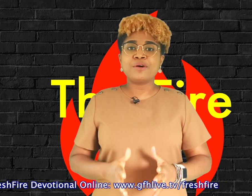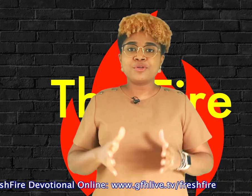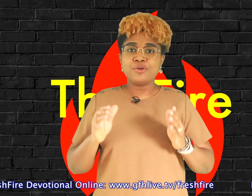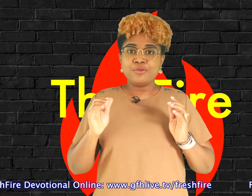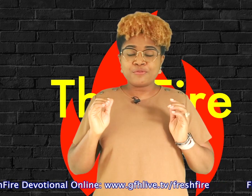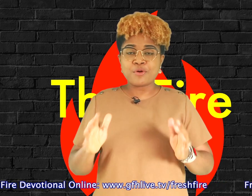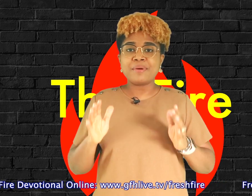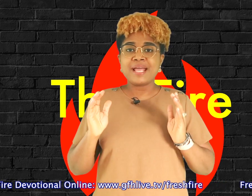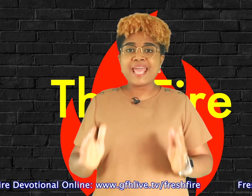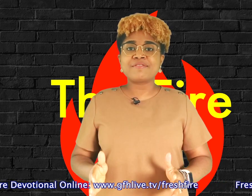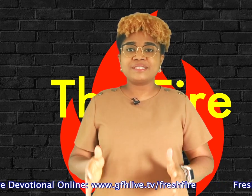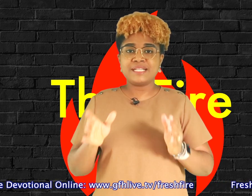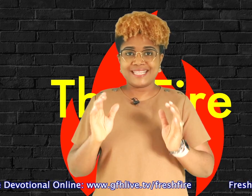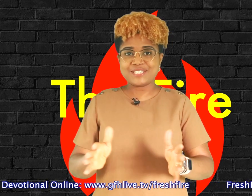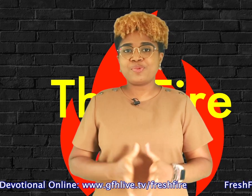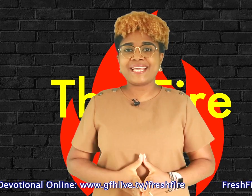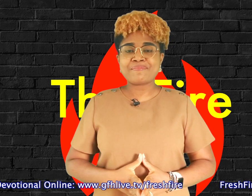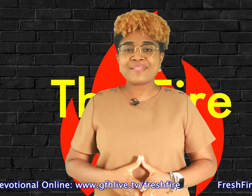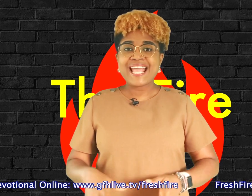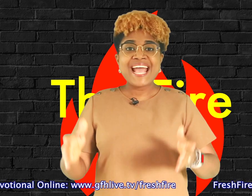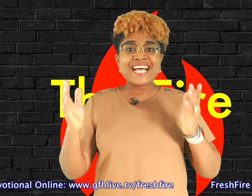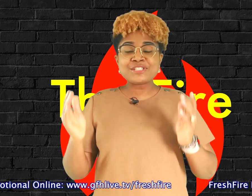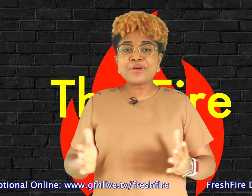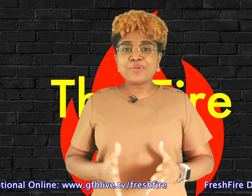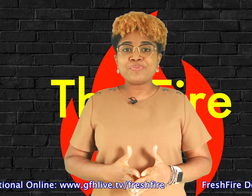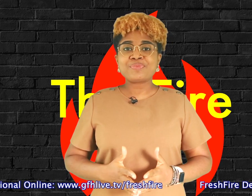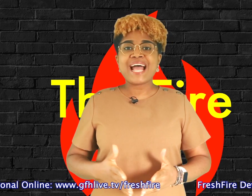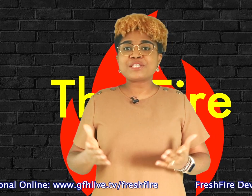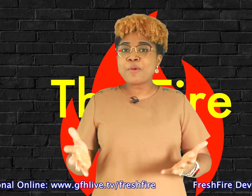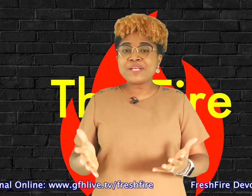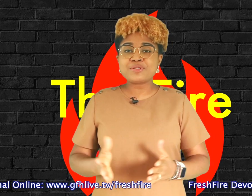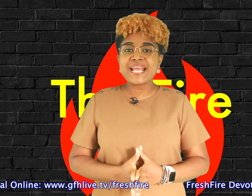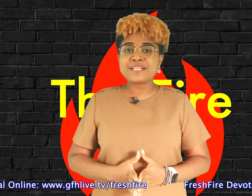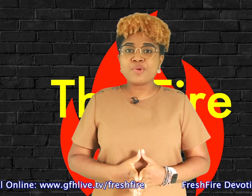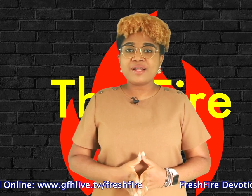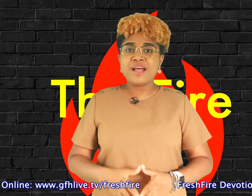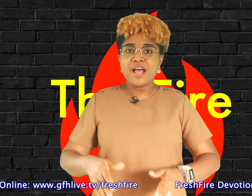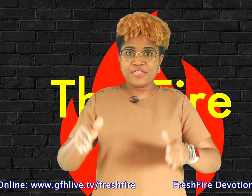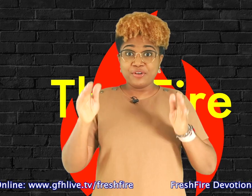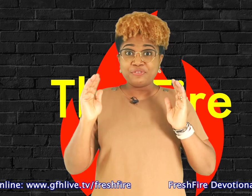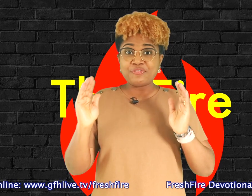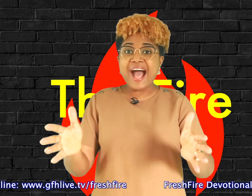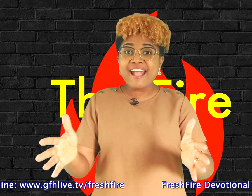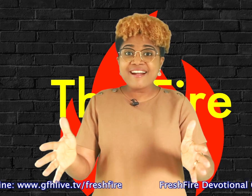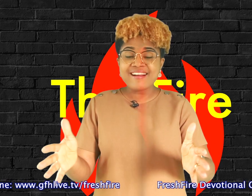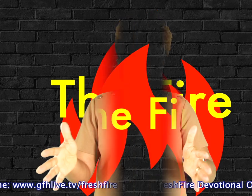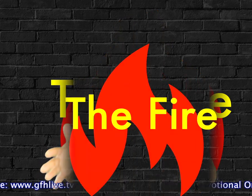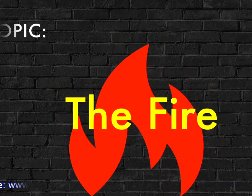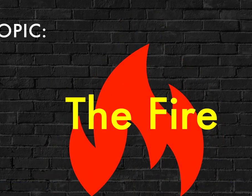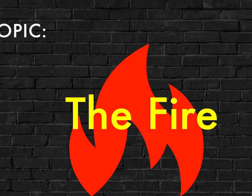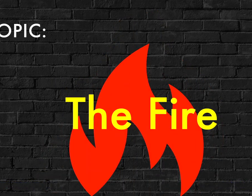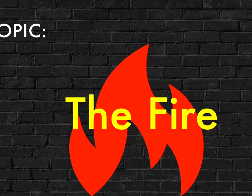came down from heaven this week. And so, our topic today is what? The